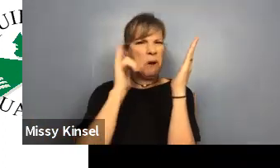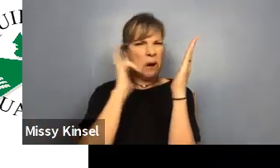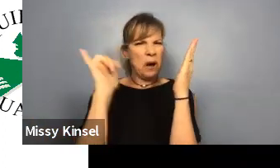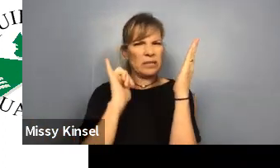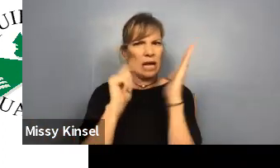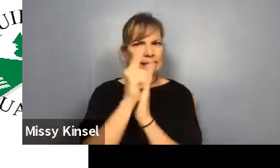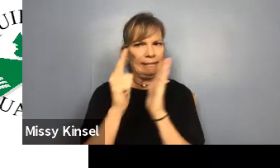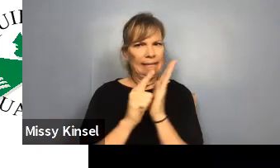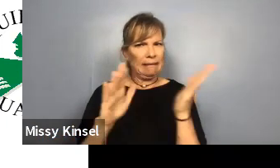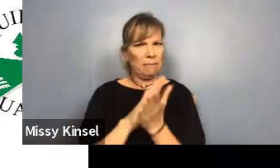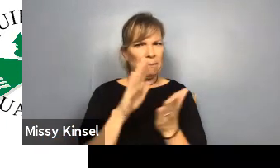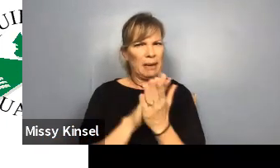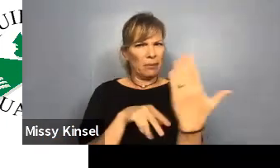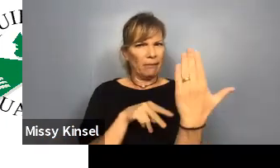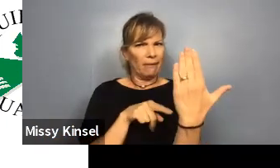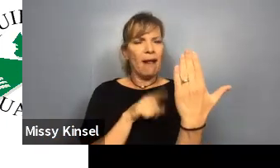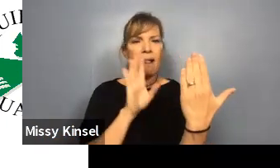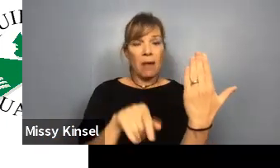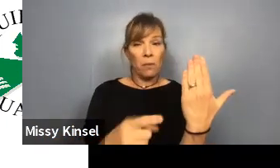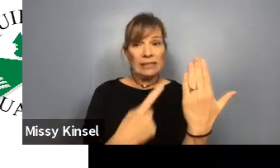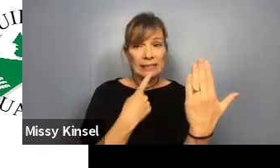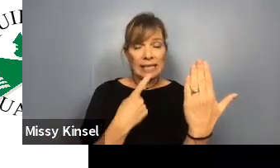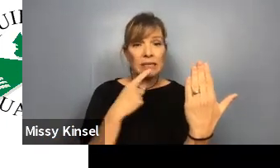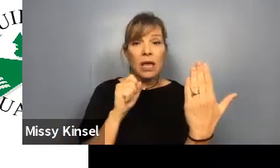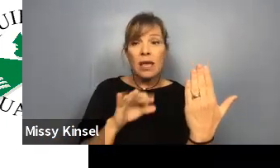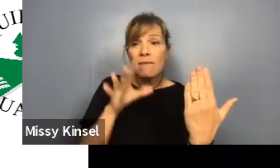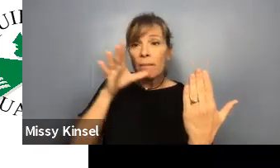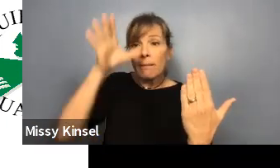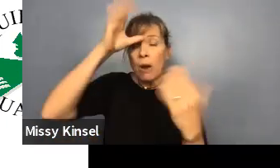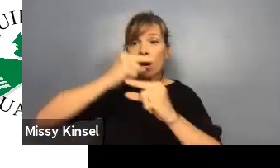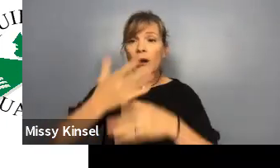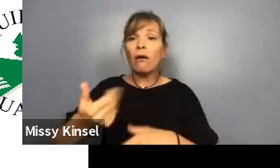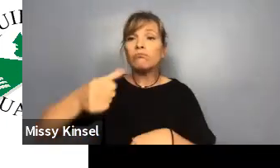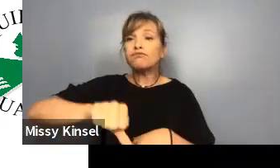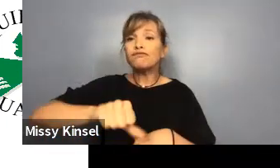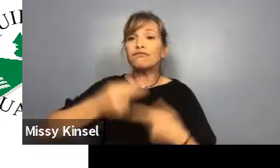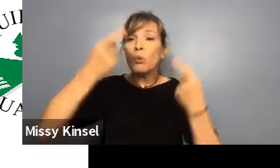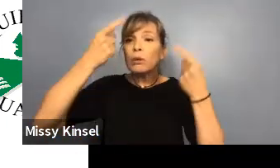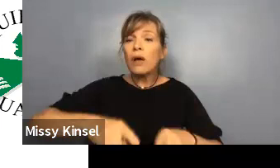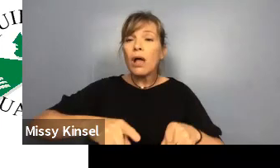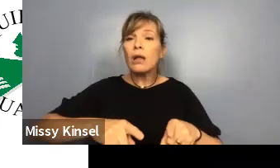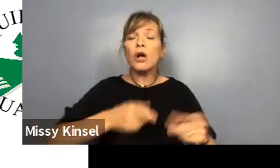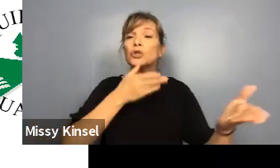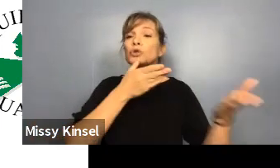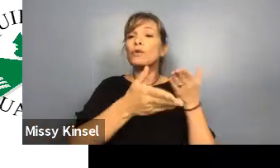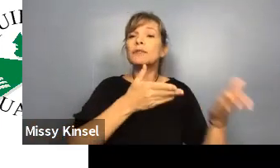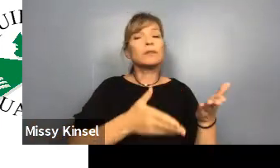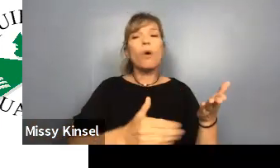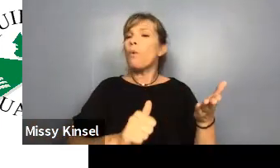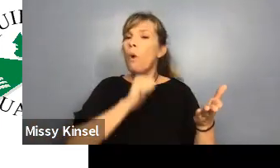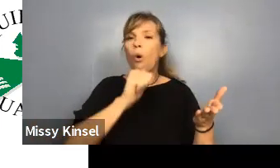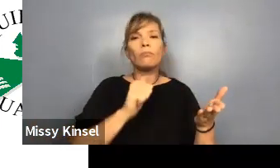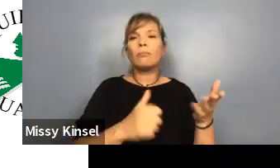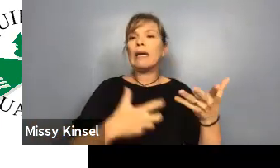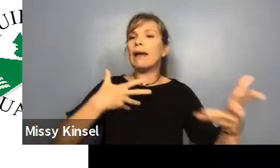legal document. So this one says, if a parent or guardian declines to consent, the services will not be made up